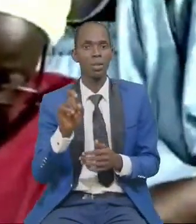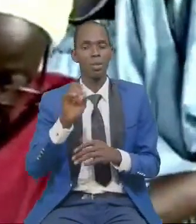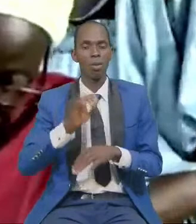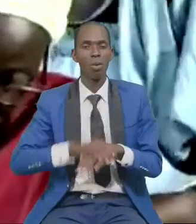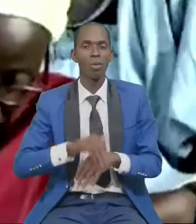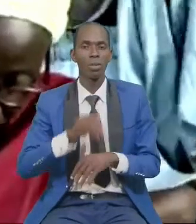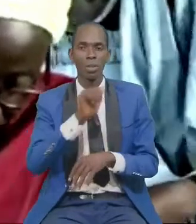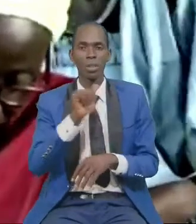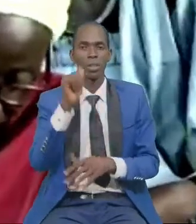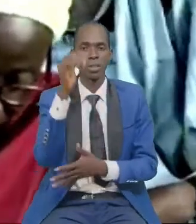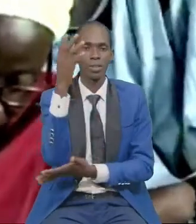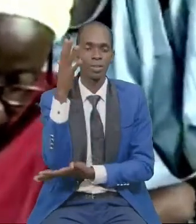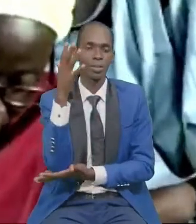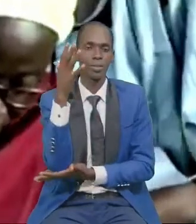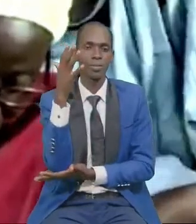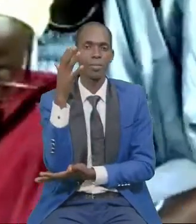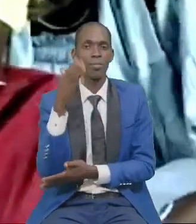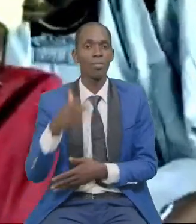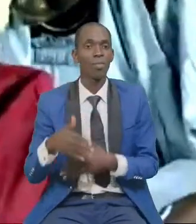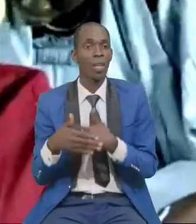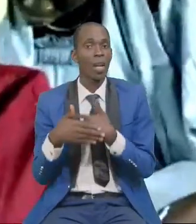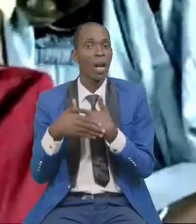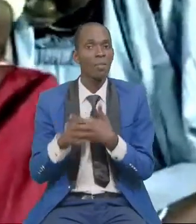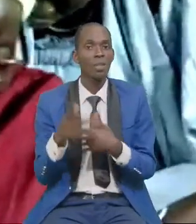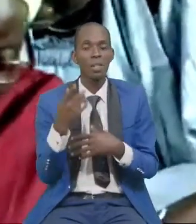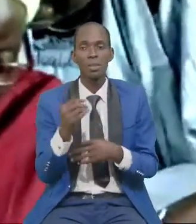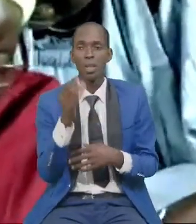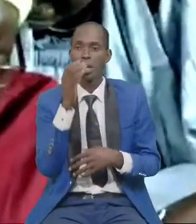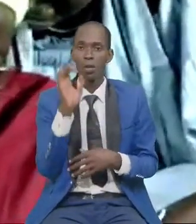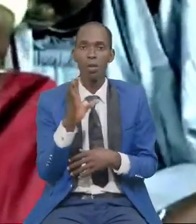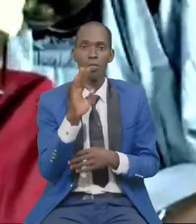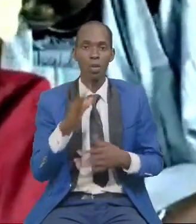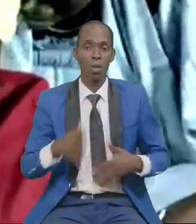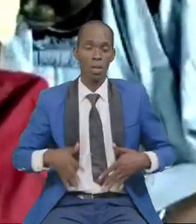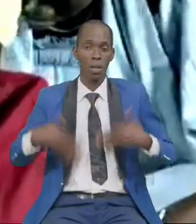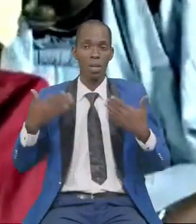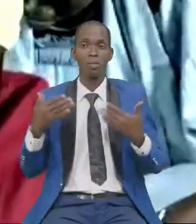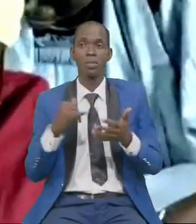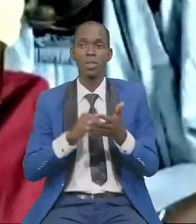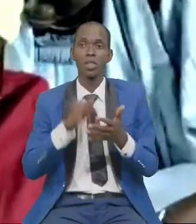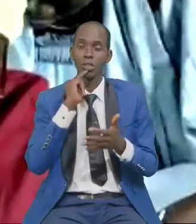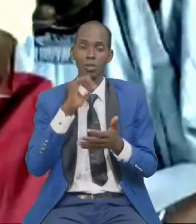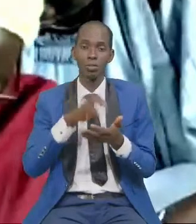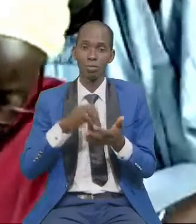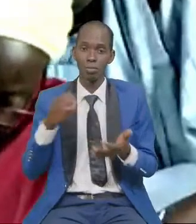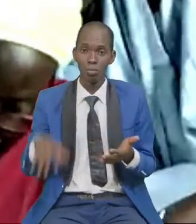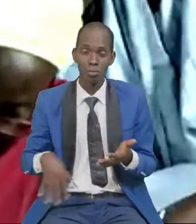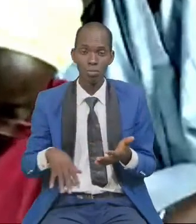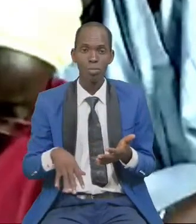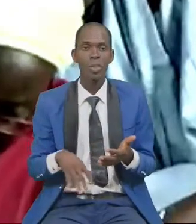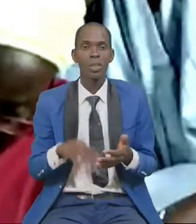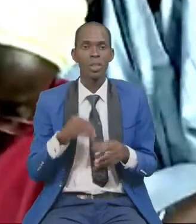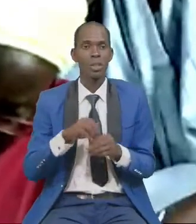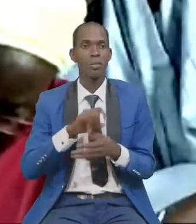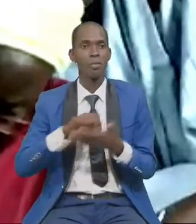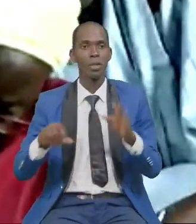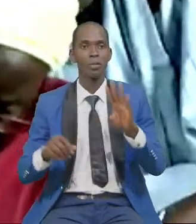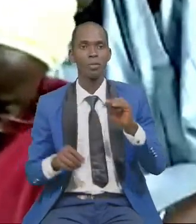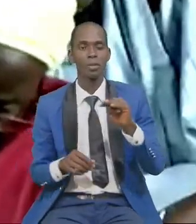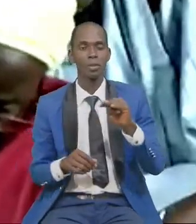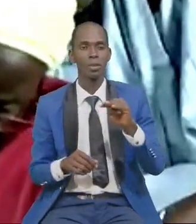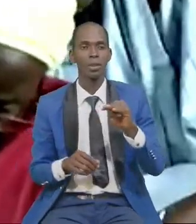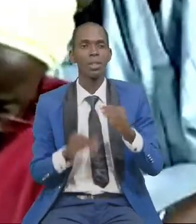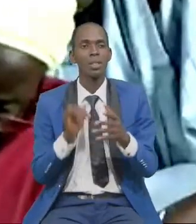tree. After the curse of your life is removed. Then verse 14. That